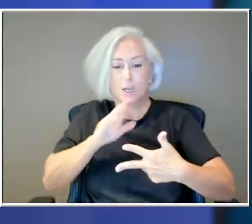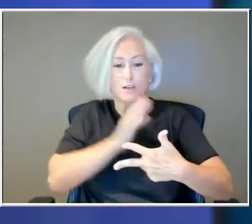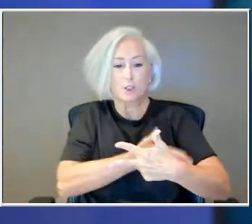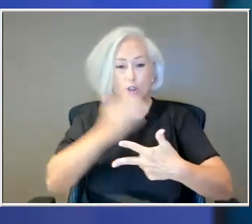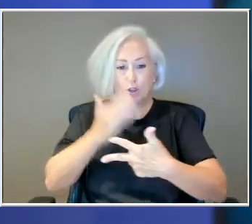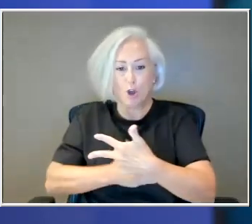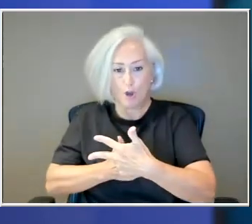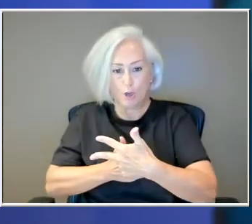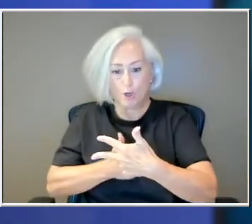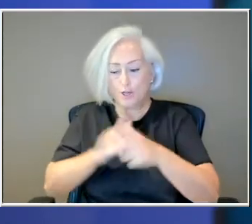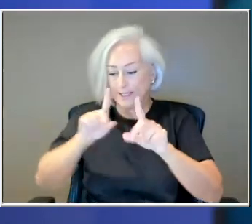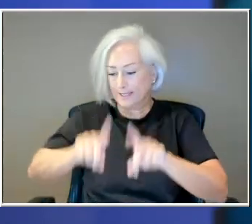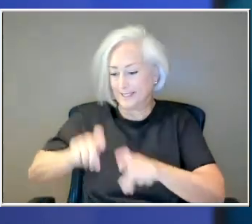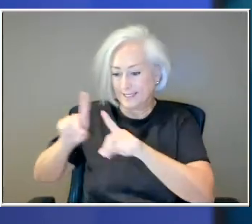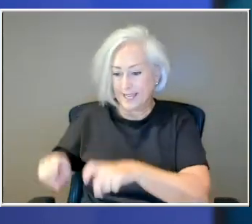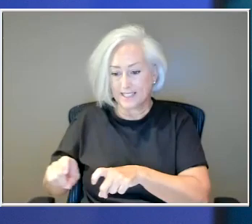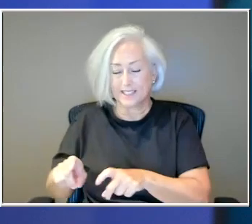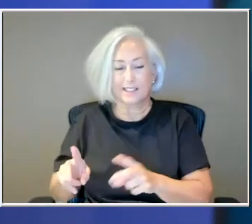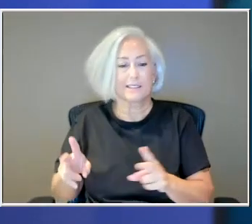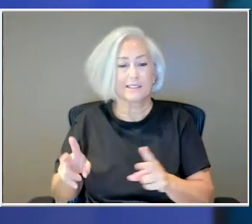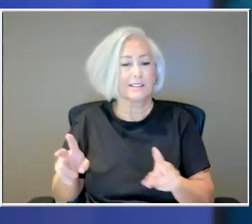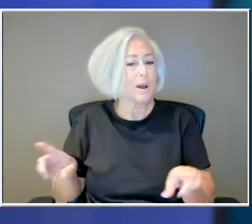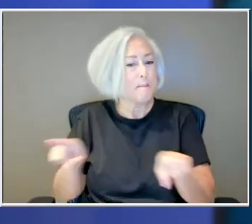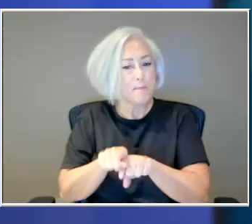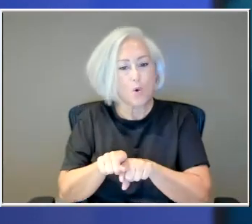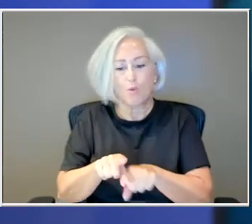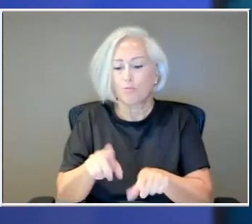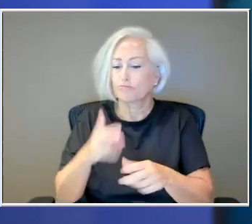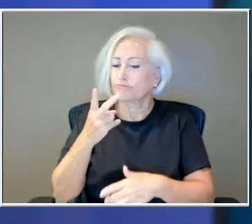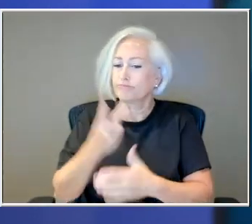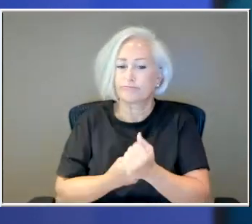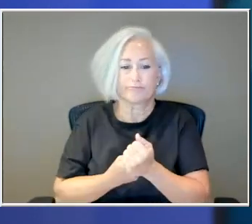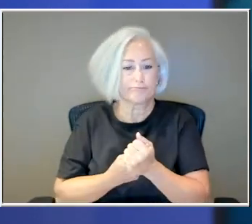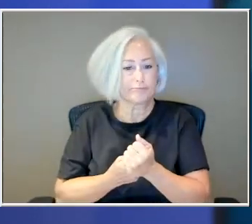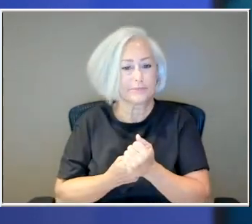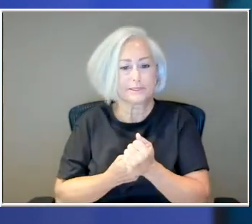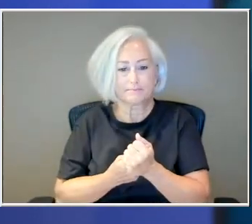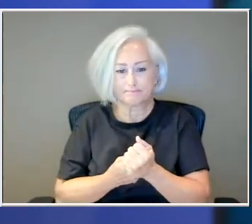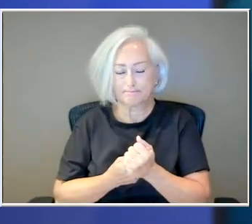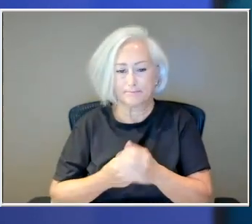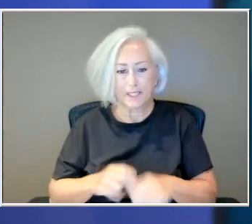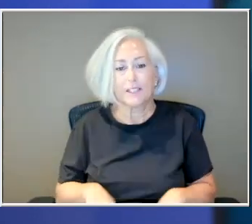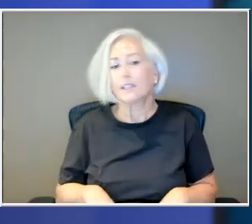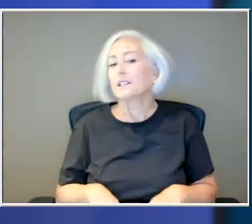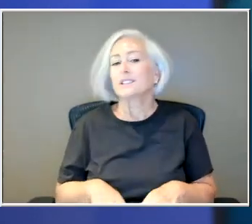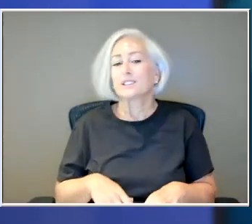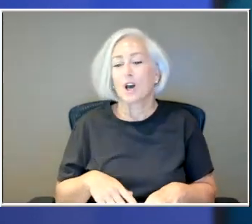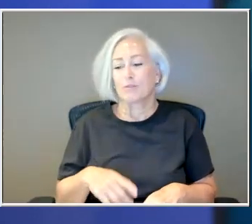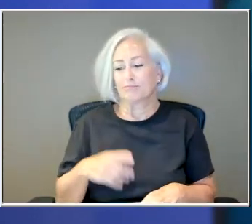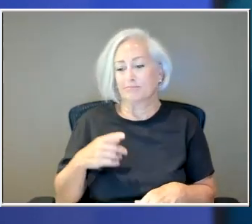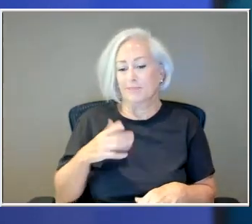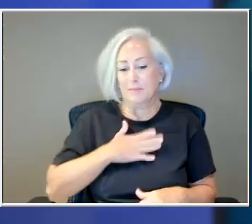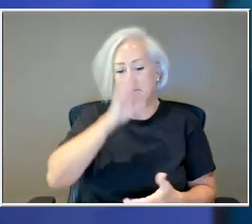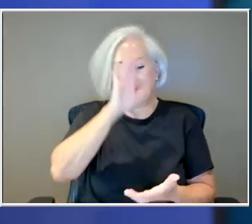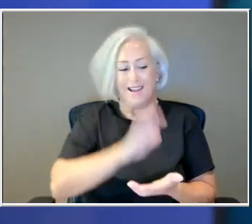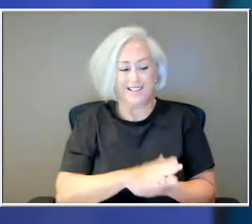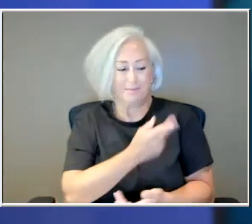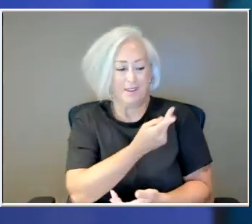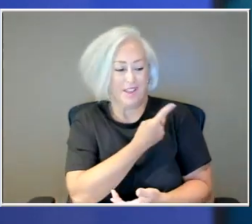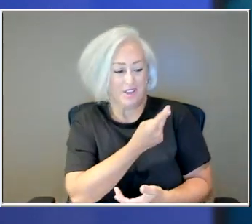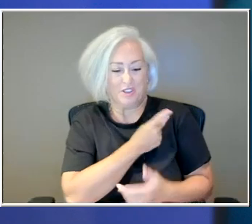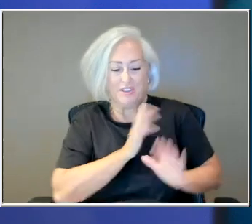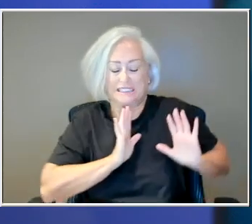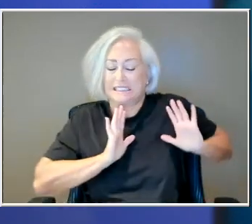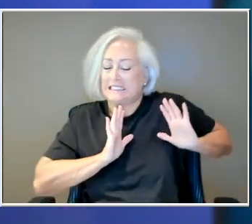as who could be a donor. So Brad and I decided we couldn't make that decision. We pushed it off on the staff and said, you guys